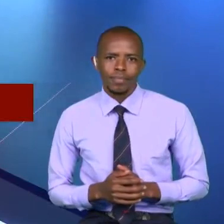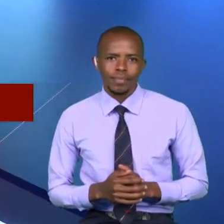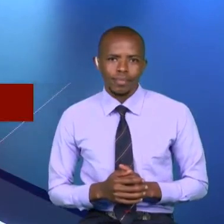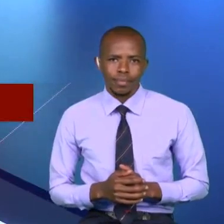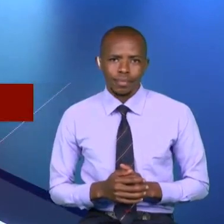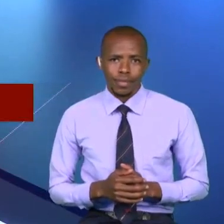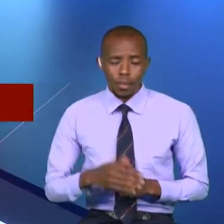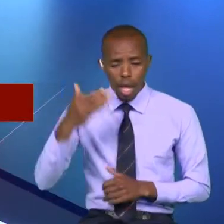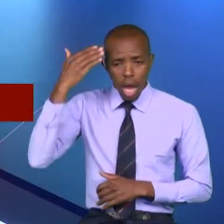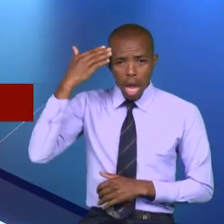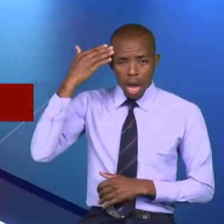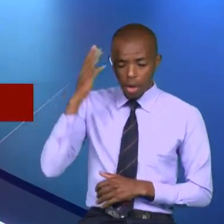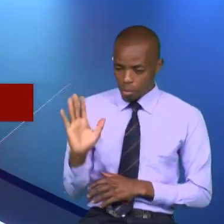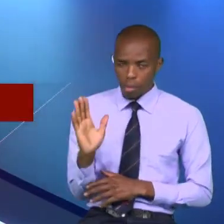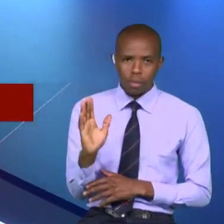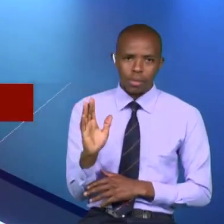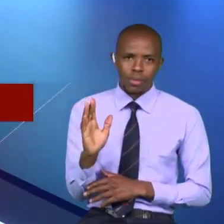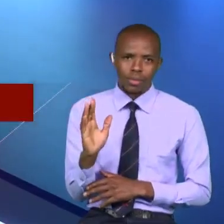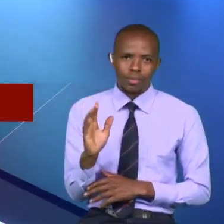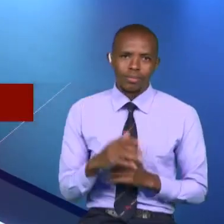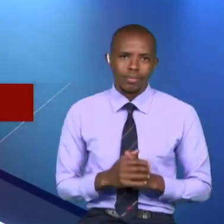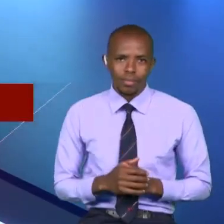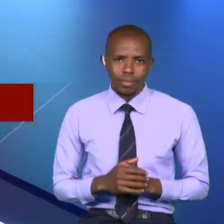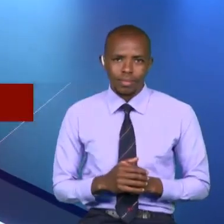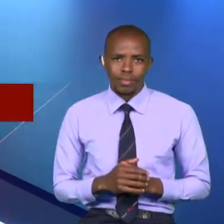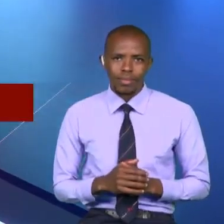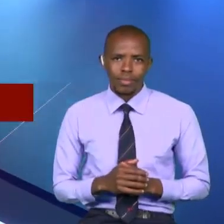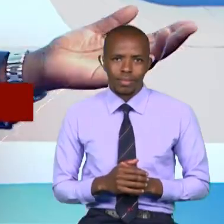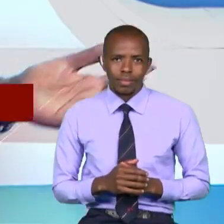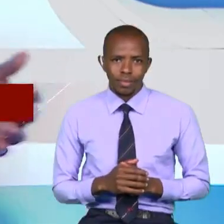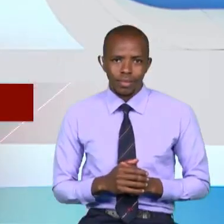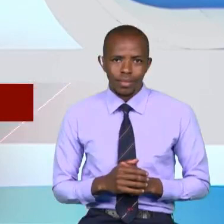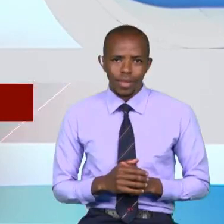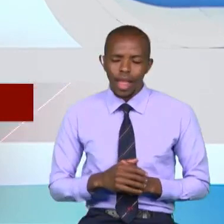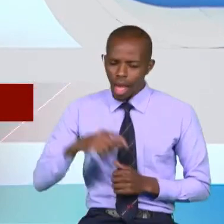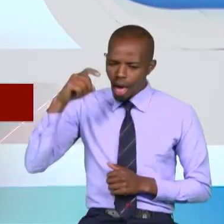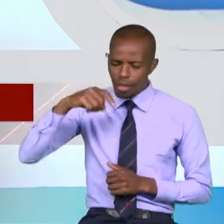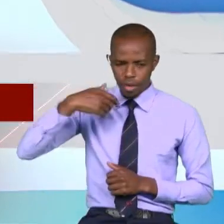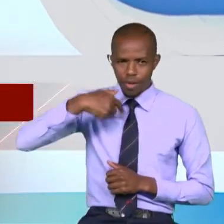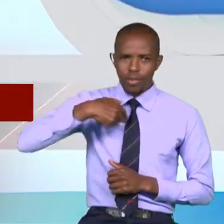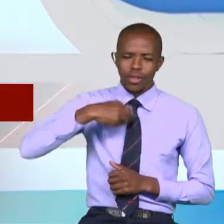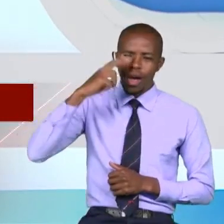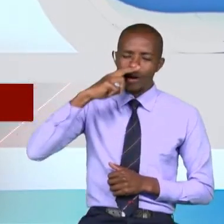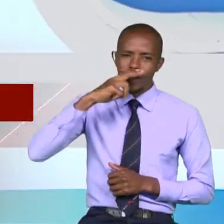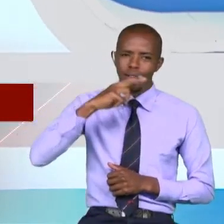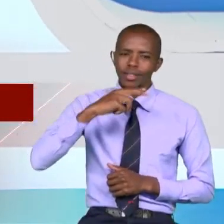I don't know political or something. Kenyans are very funny. The youth are very funny. And the youth need to get into comedy.